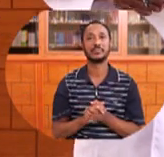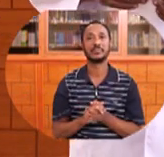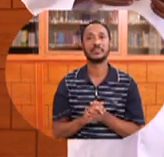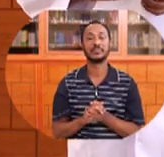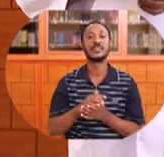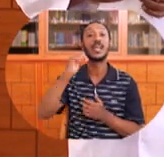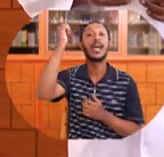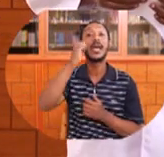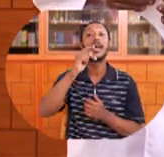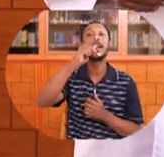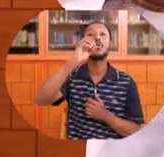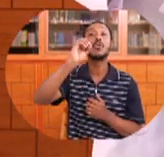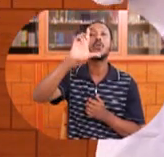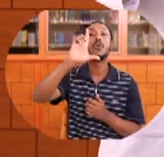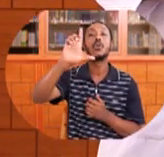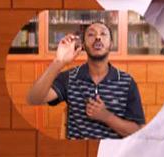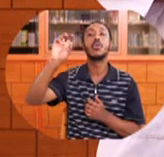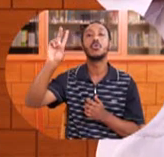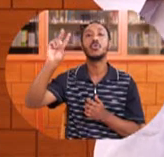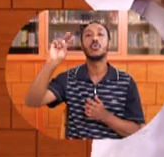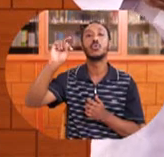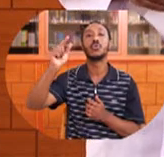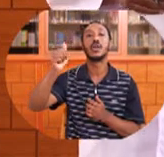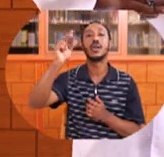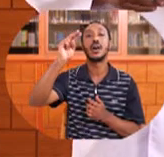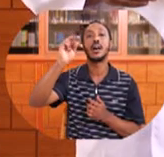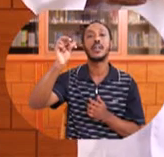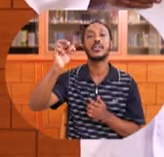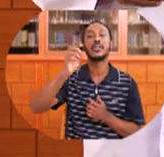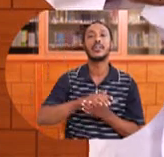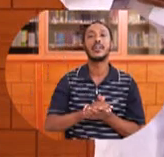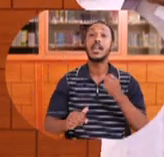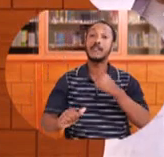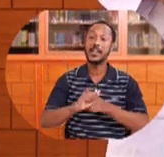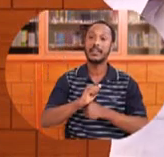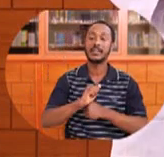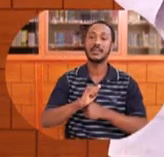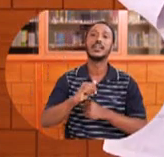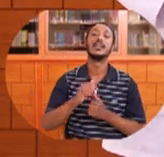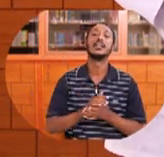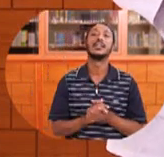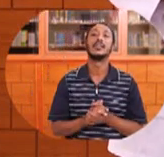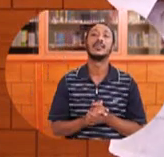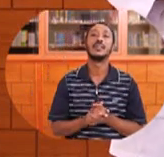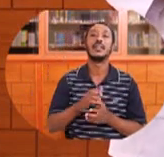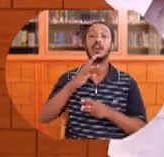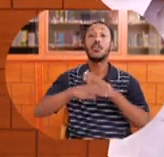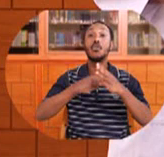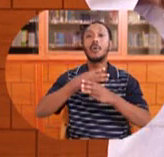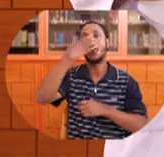air pollutants, effects of air pollution, the global warming,